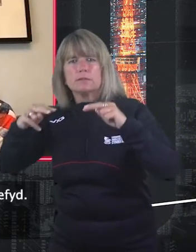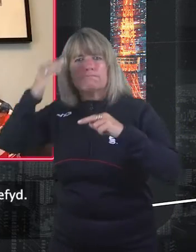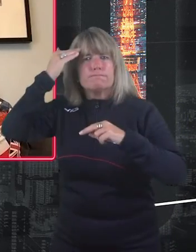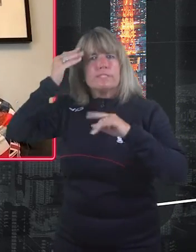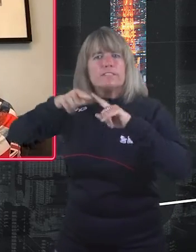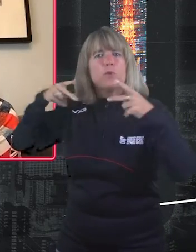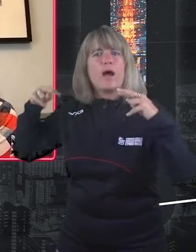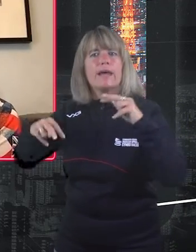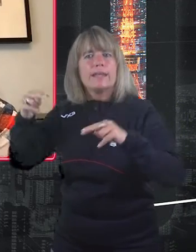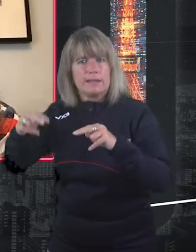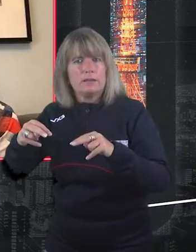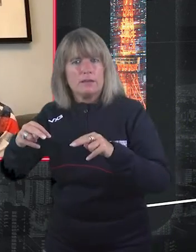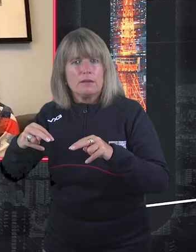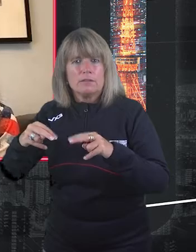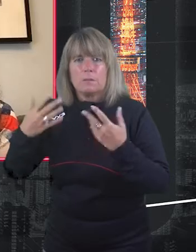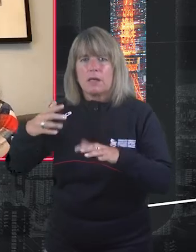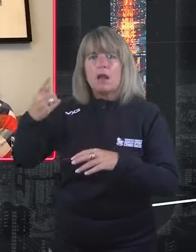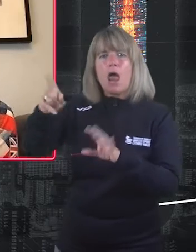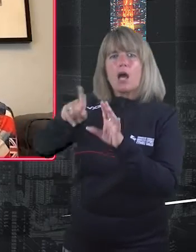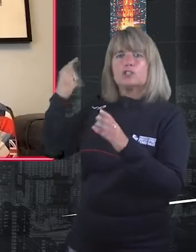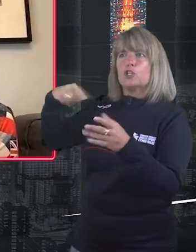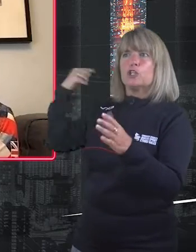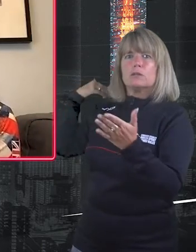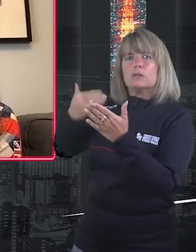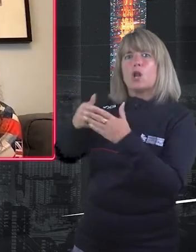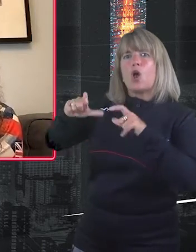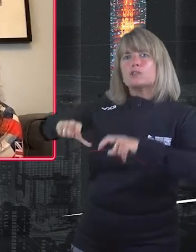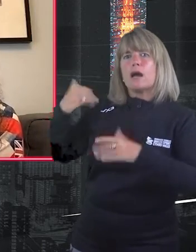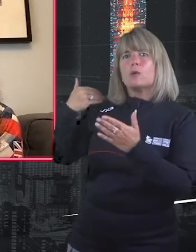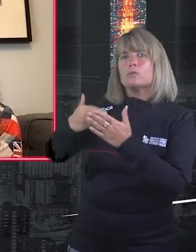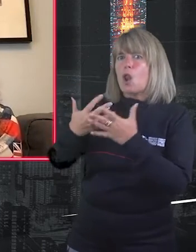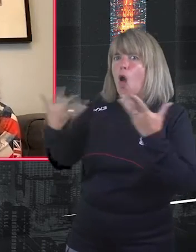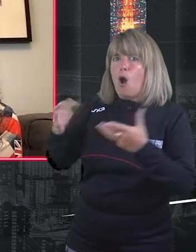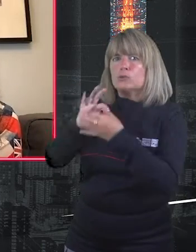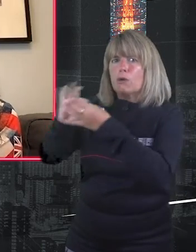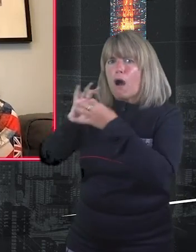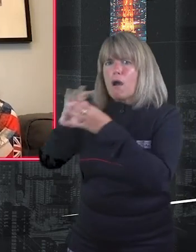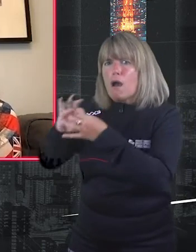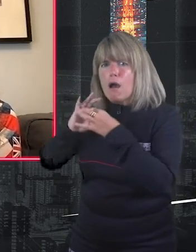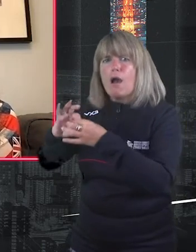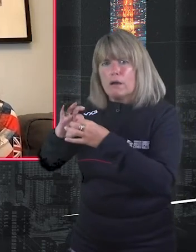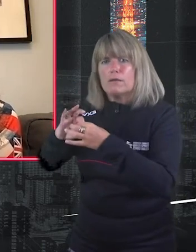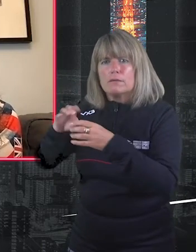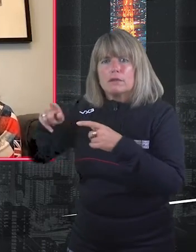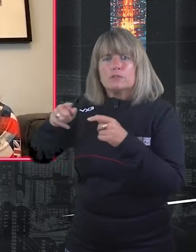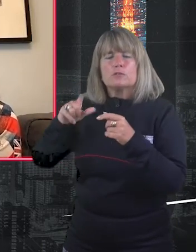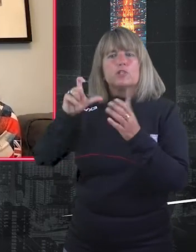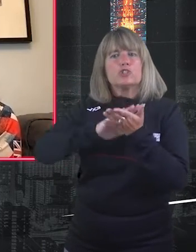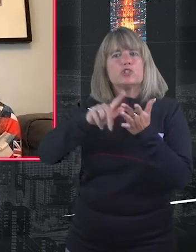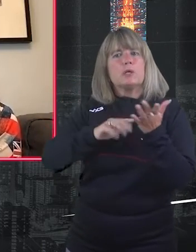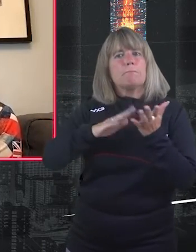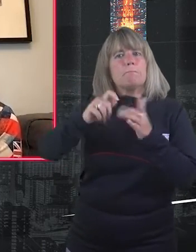infectious. Whereas, you know, John, my saviour coach, has kind of actually, I think, given me that ability to look